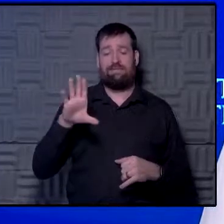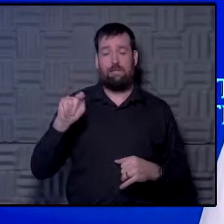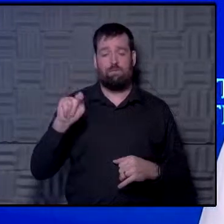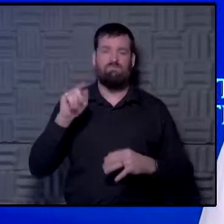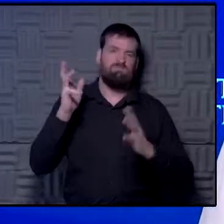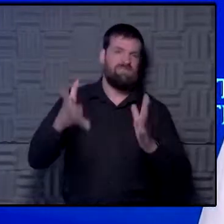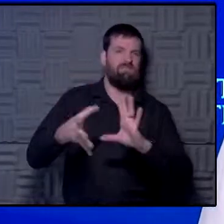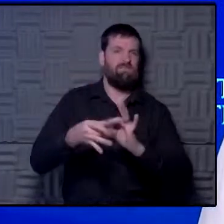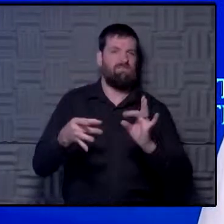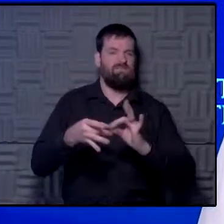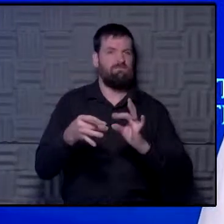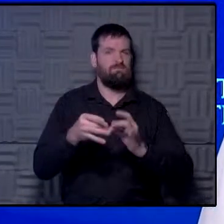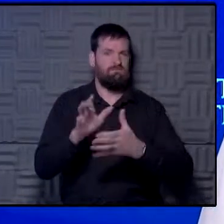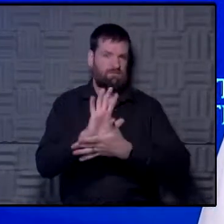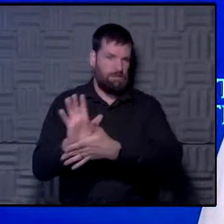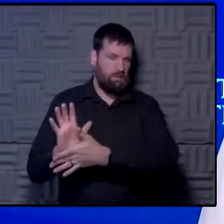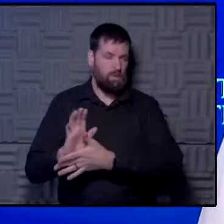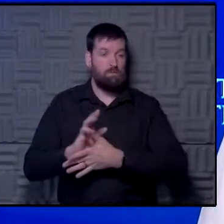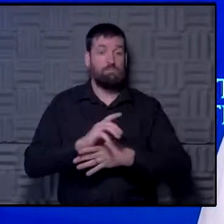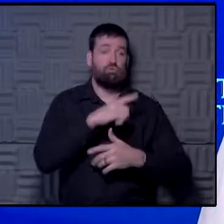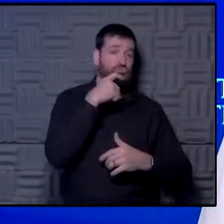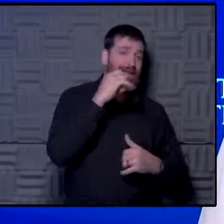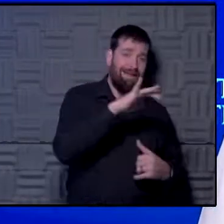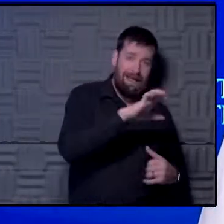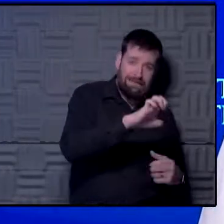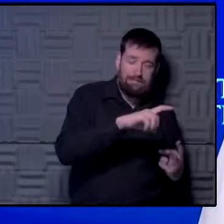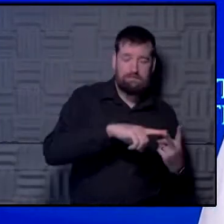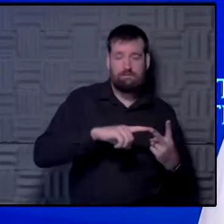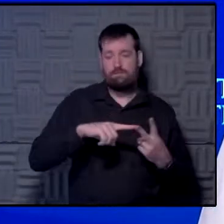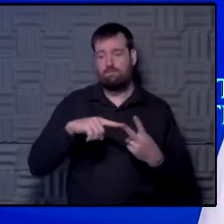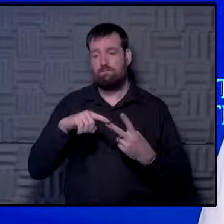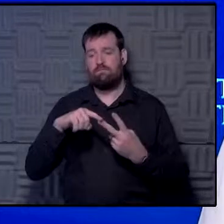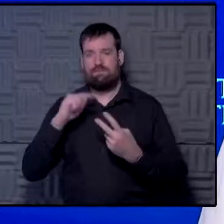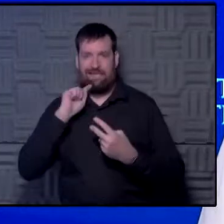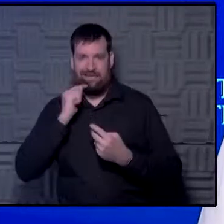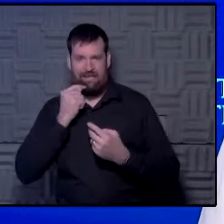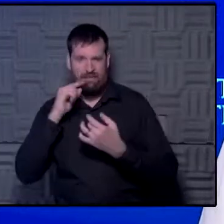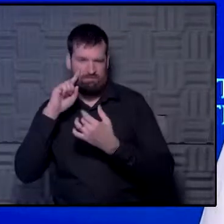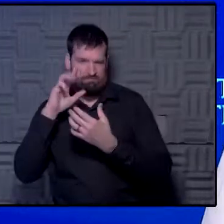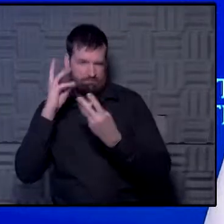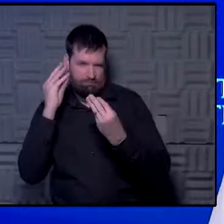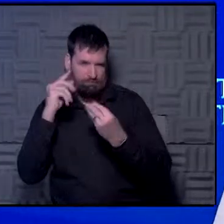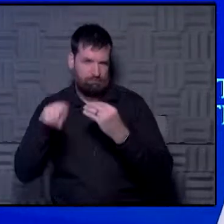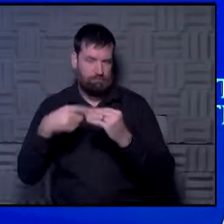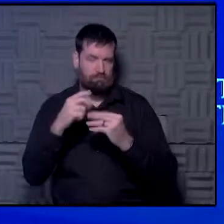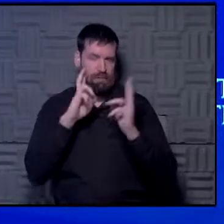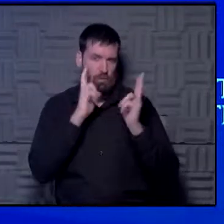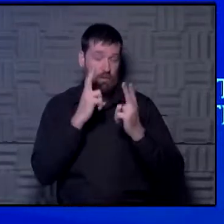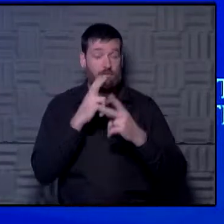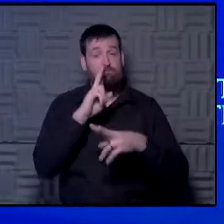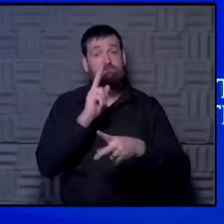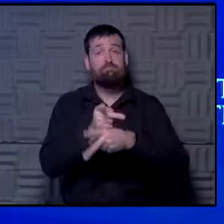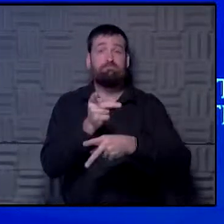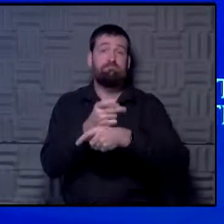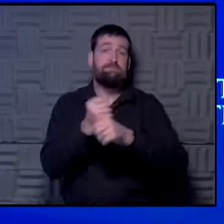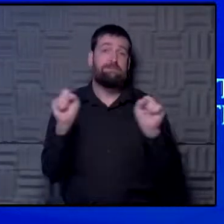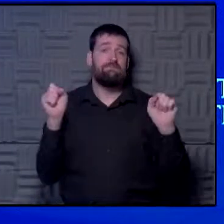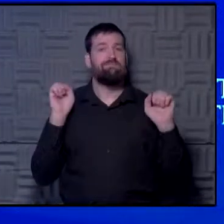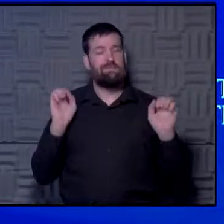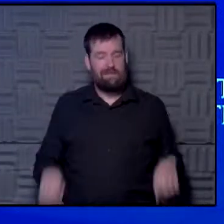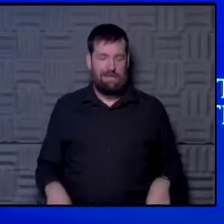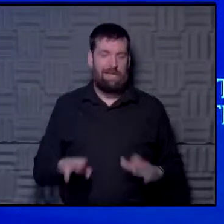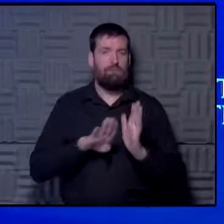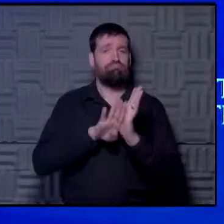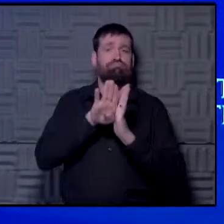video with one more reminder about dry ice and candy, thinking about the whole Halloween deal. Be safe out there, and remember, you can bend the